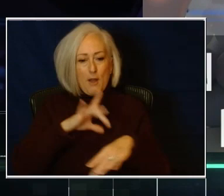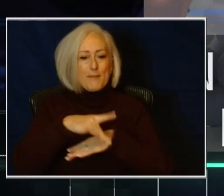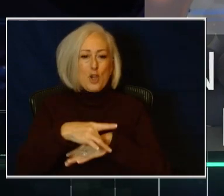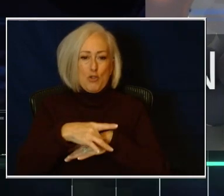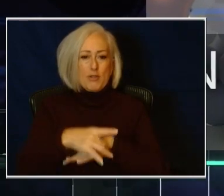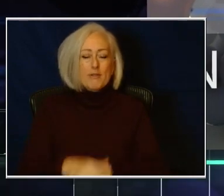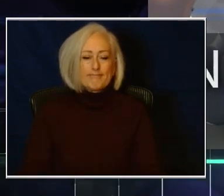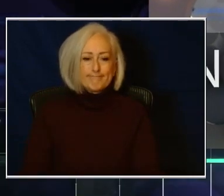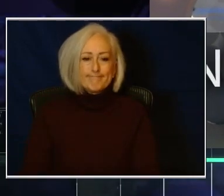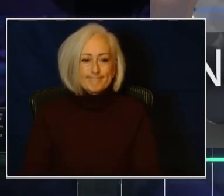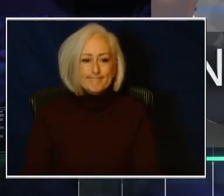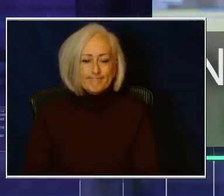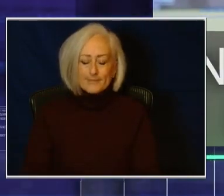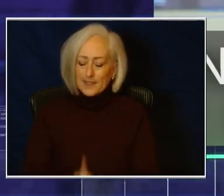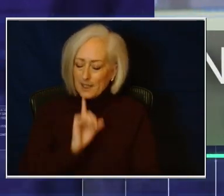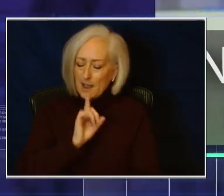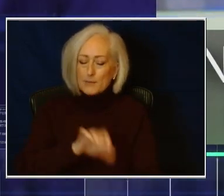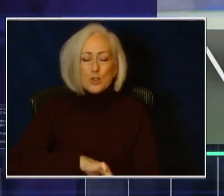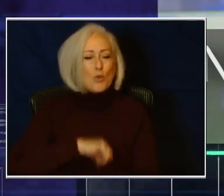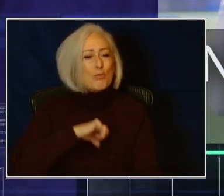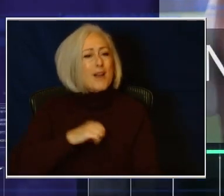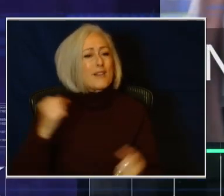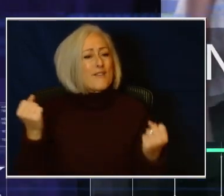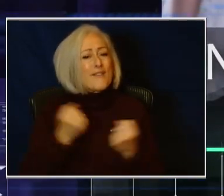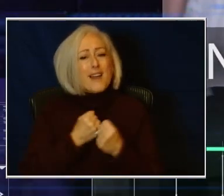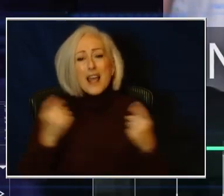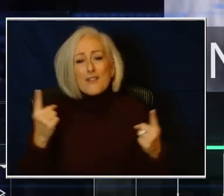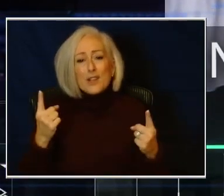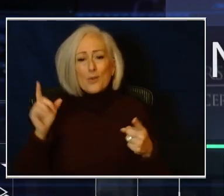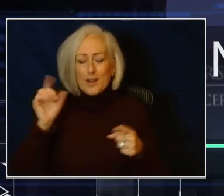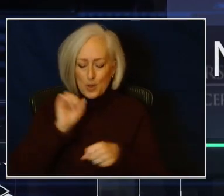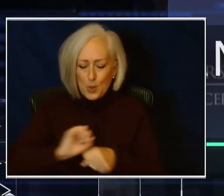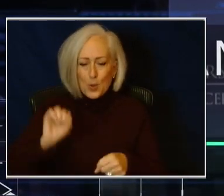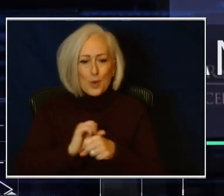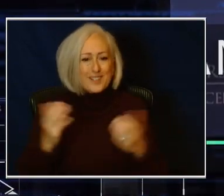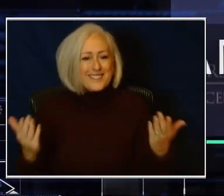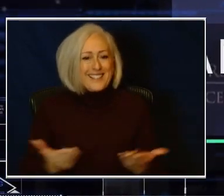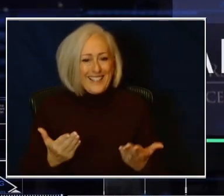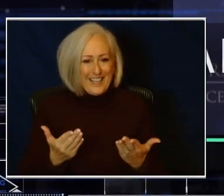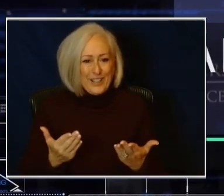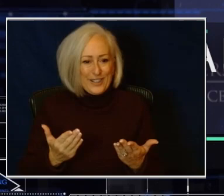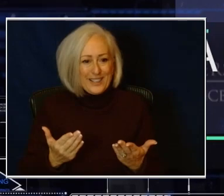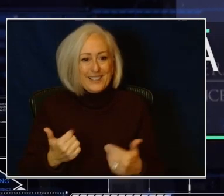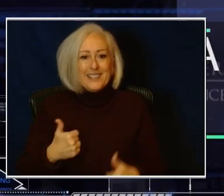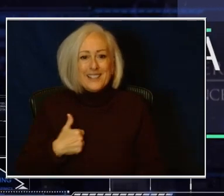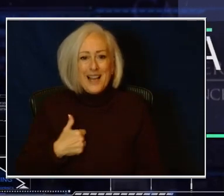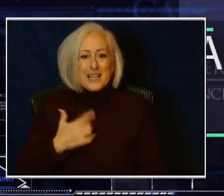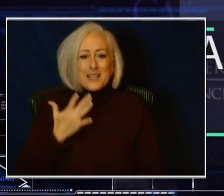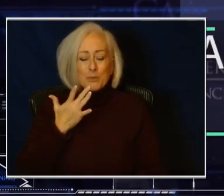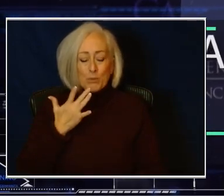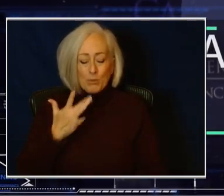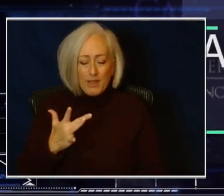I am so proud of everyone who works in our center. I am one of the luckiest people in the world